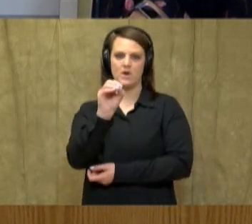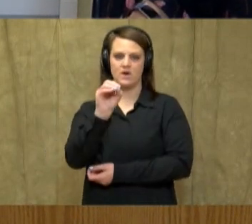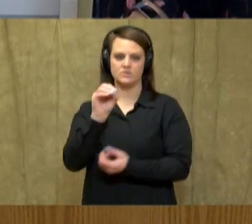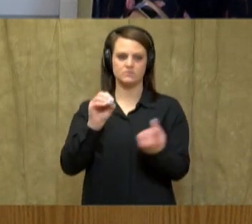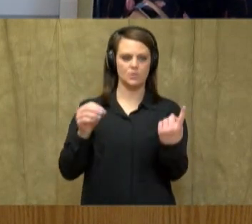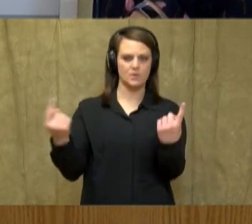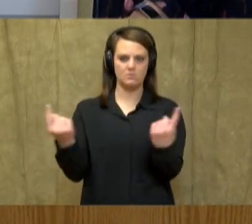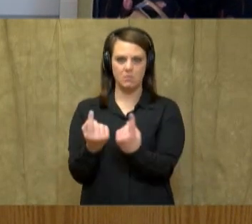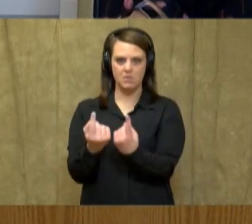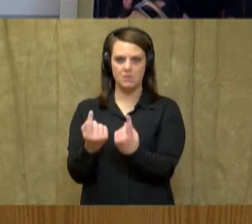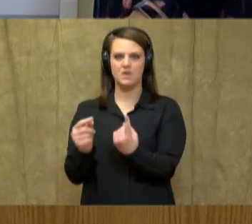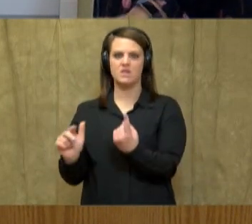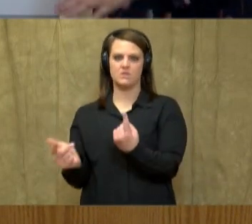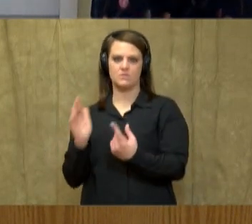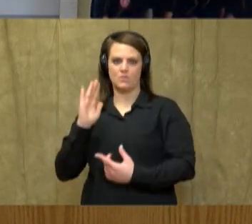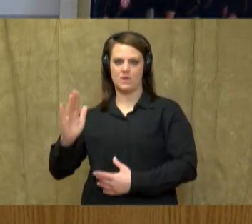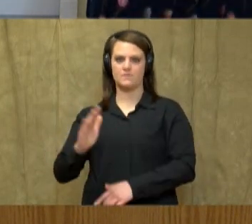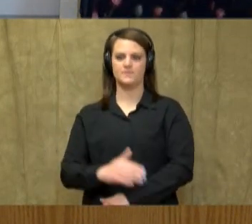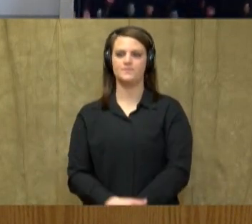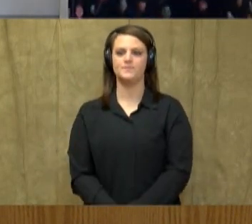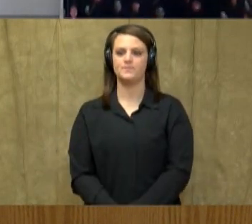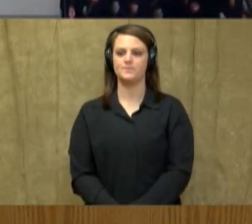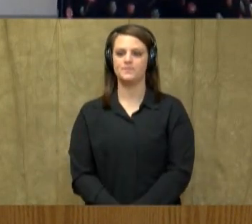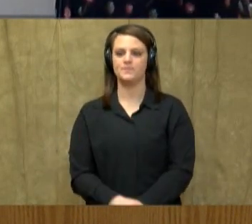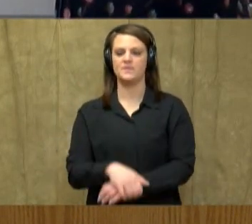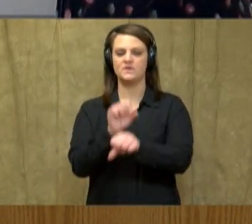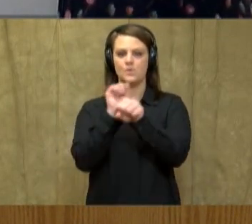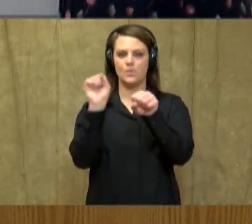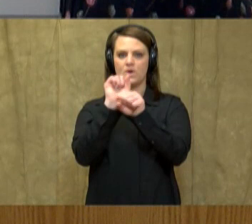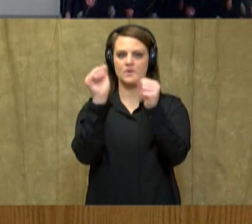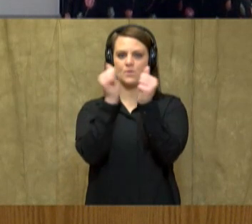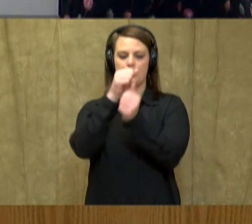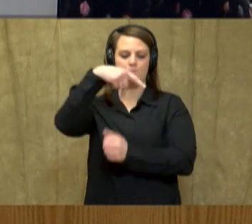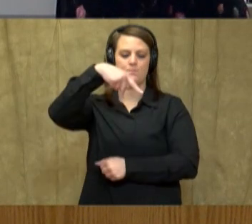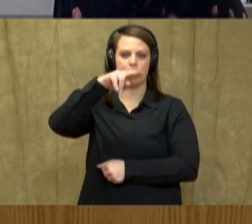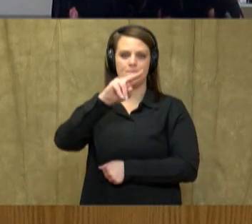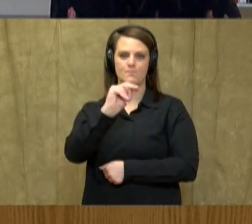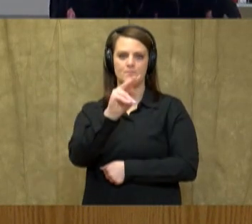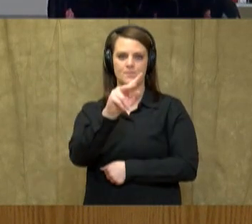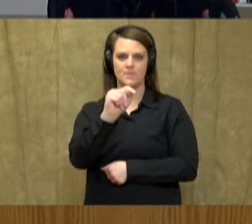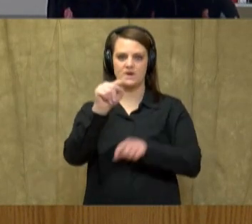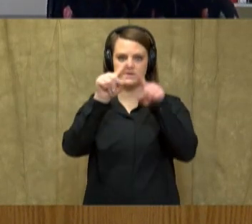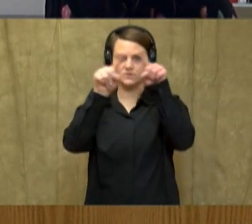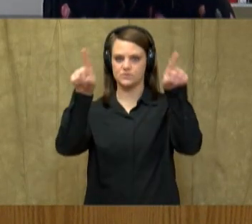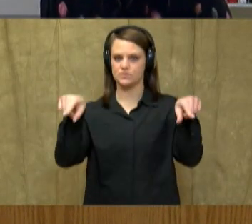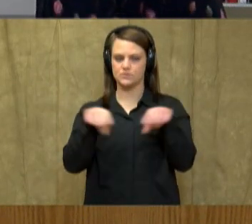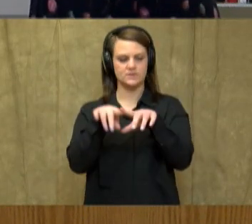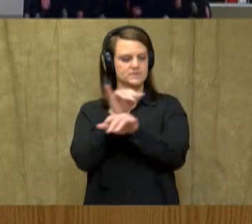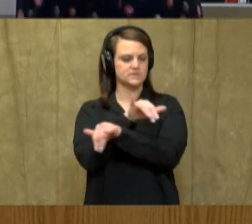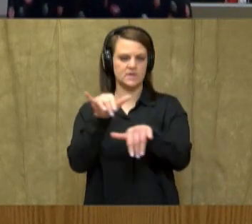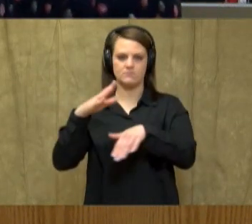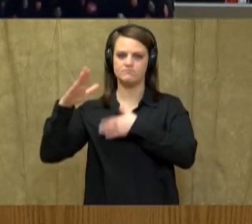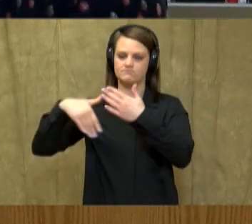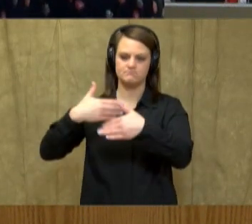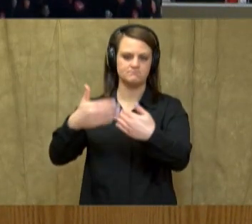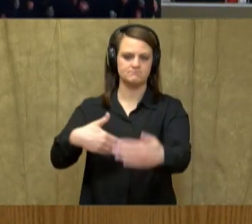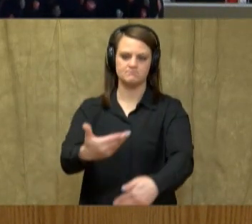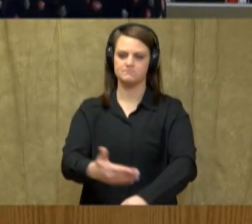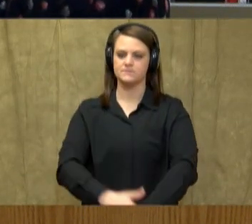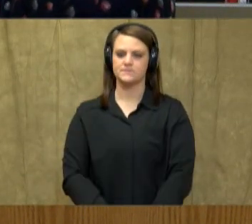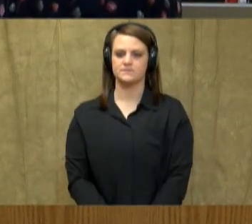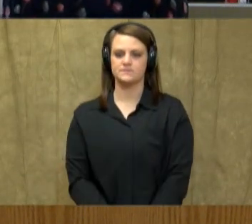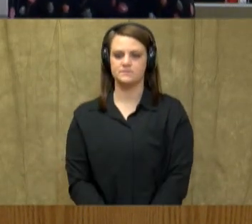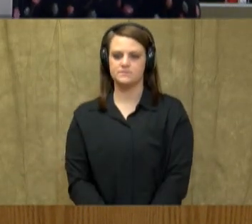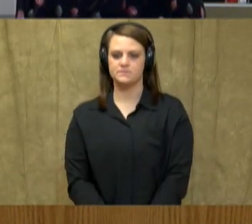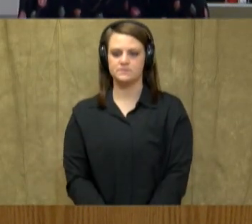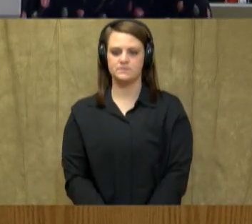each. All right, so it works just like the Punnett squares that we've been doing. Same thing as we've been saying for the